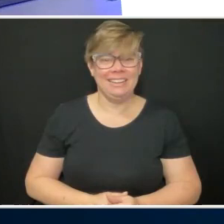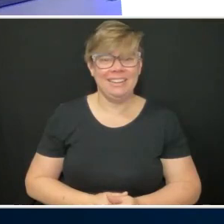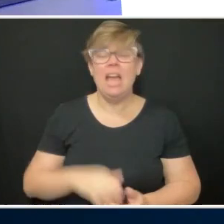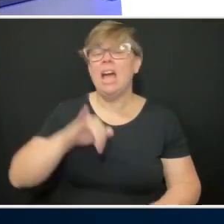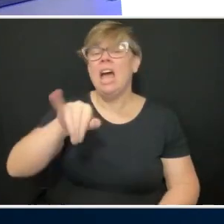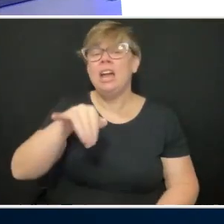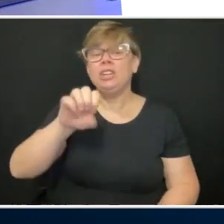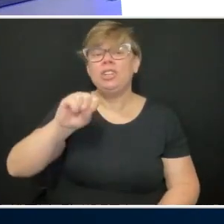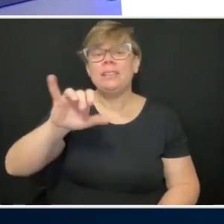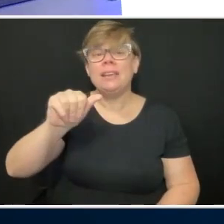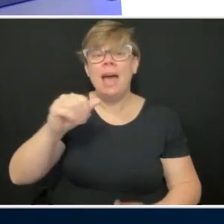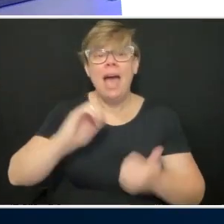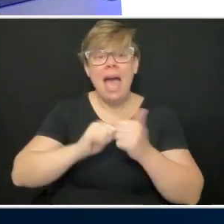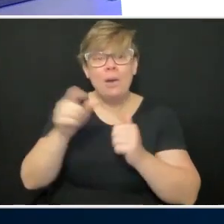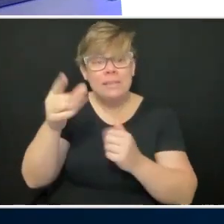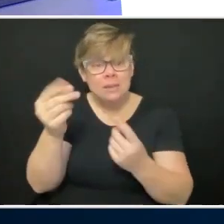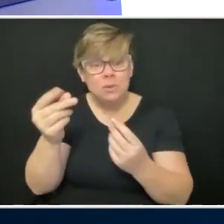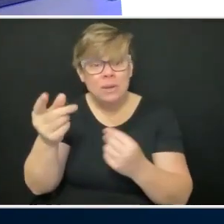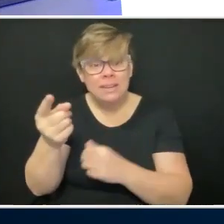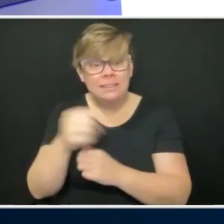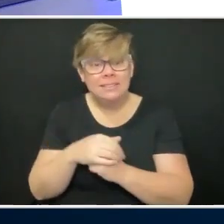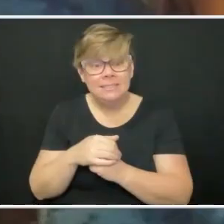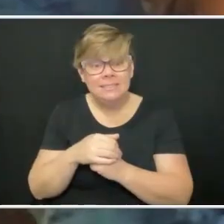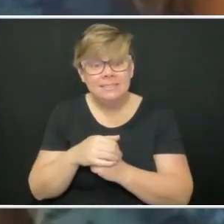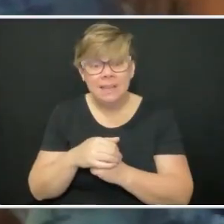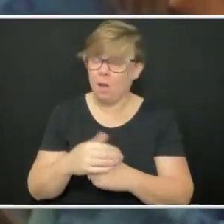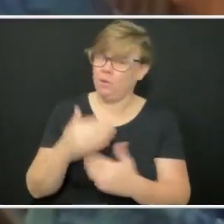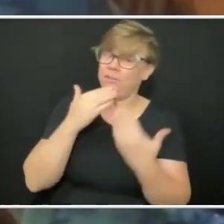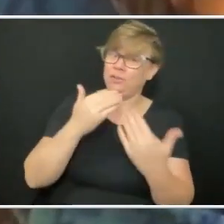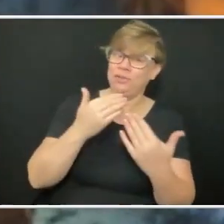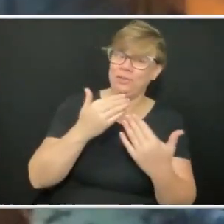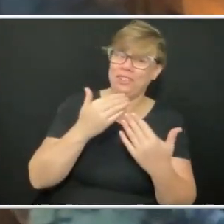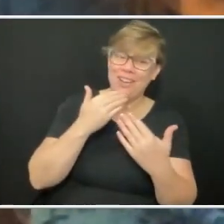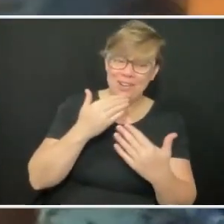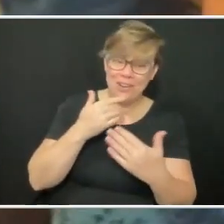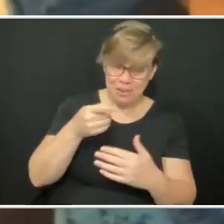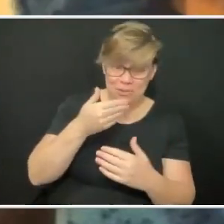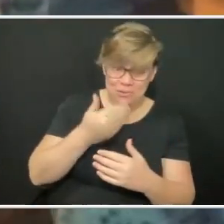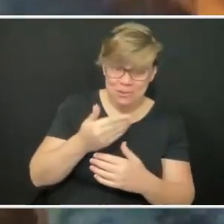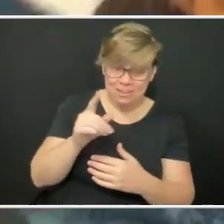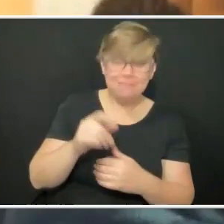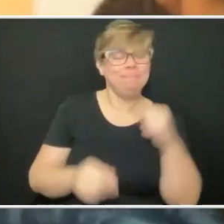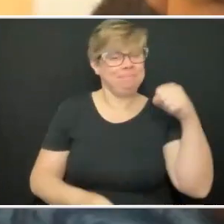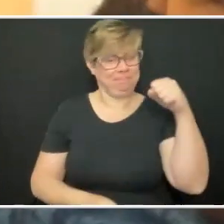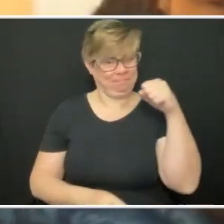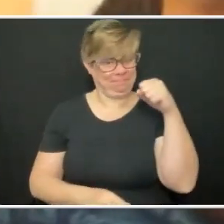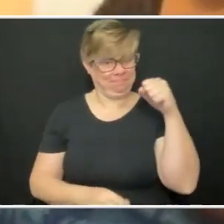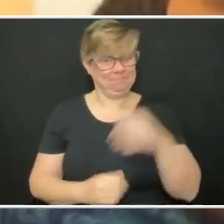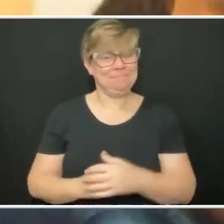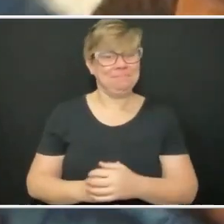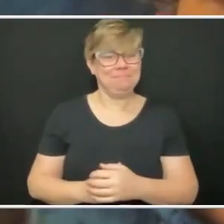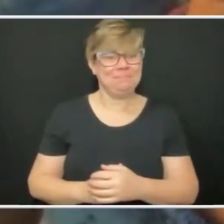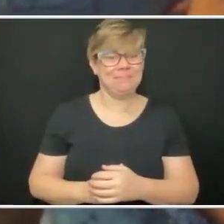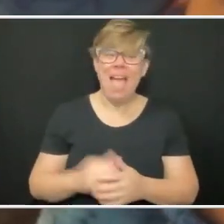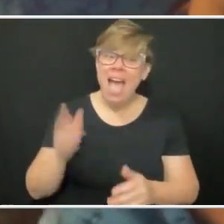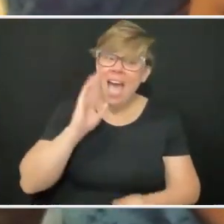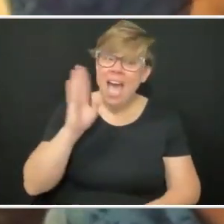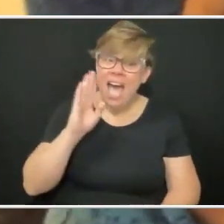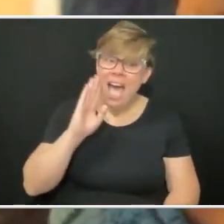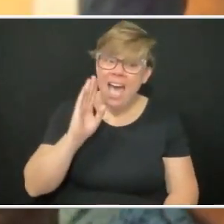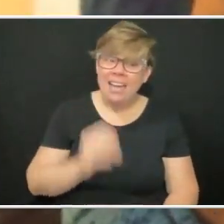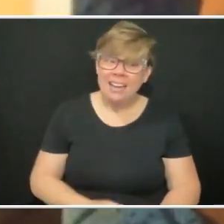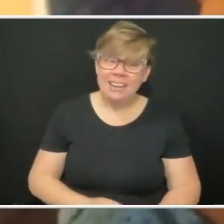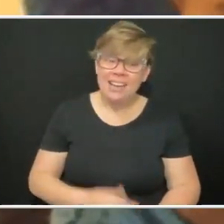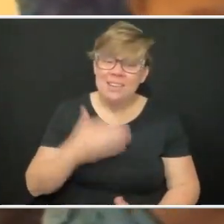is Brendon doing this morning? He's good. You good, Brendon? Hey, pal. Good